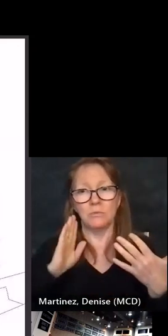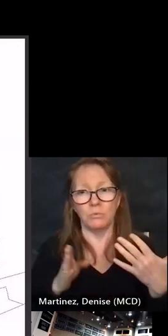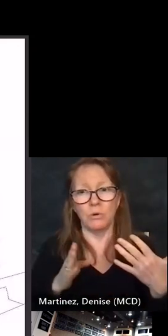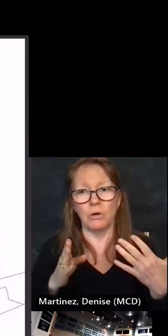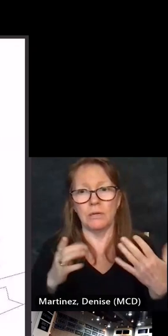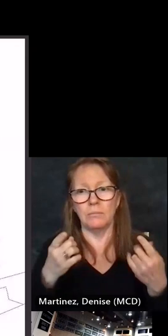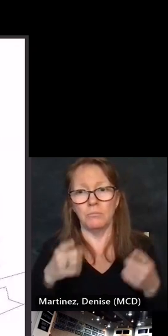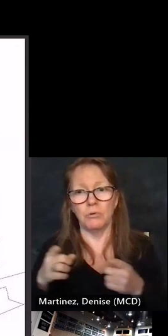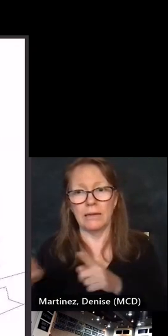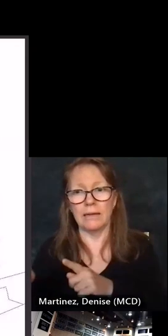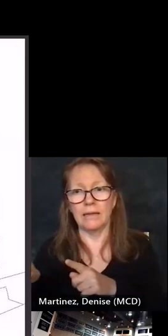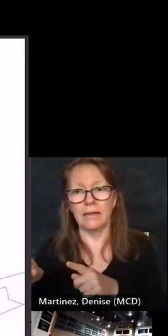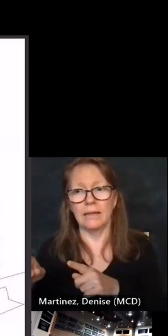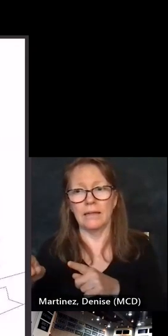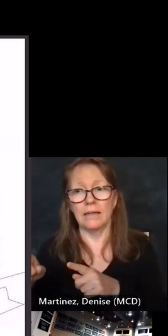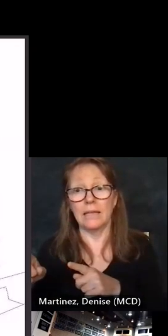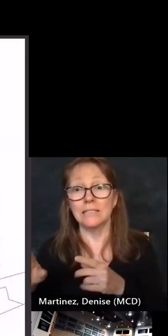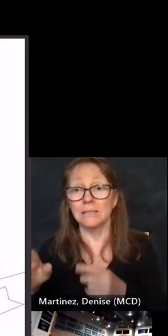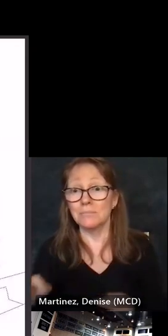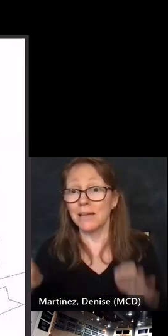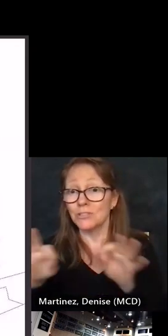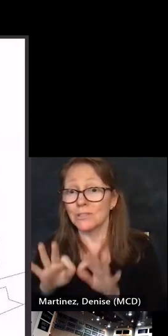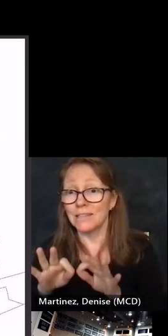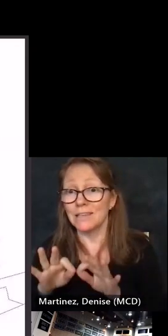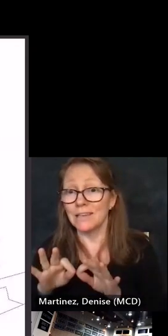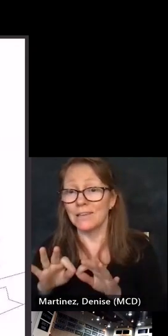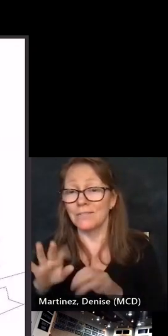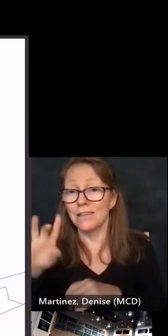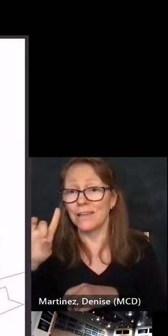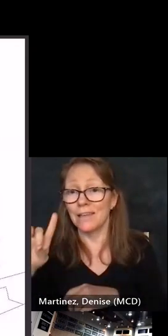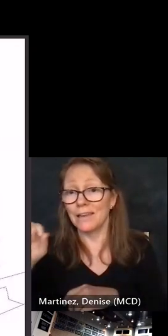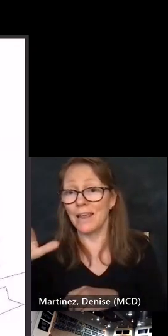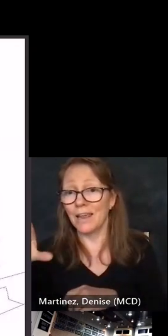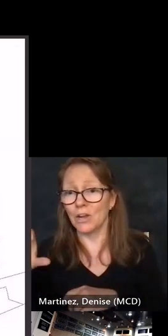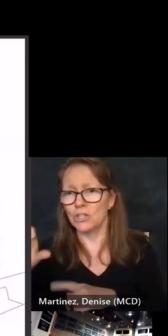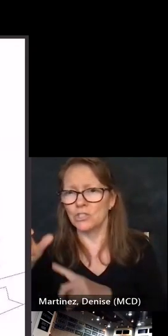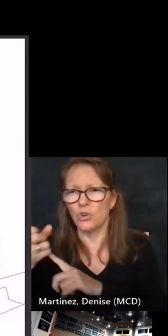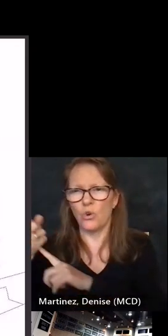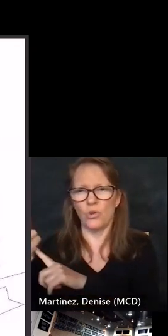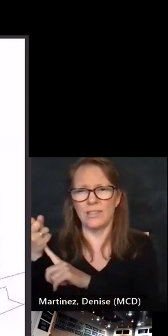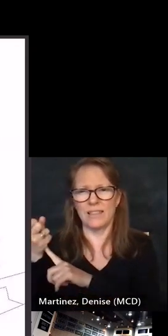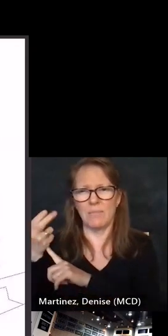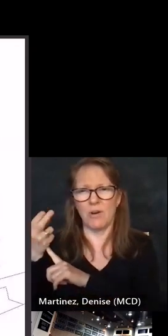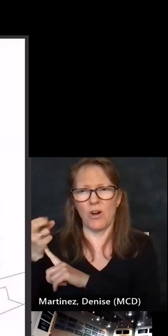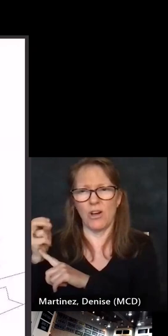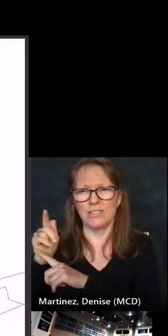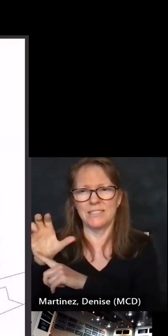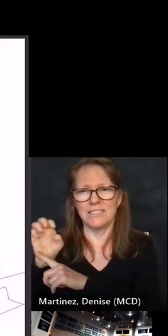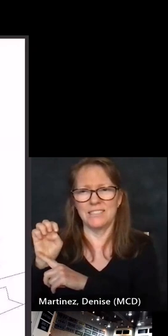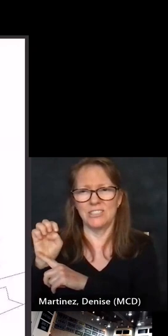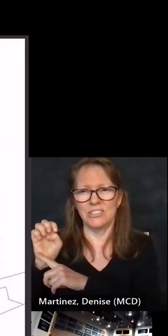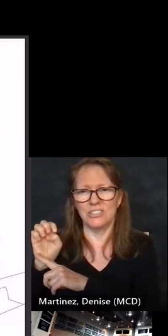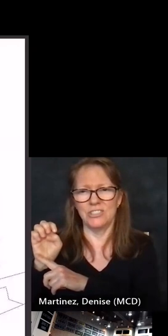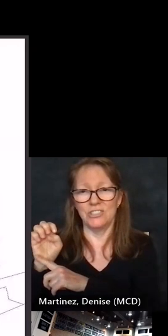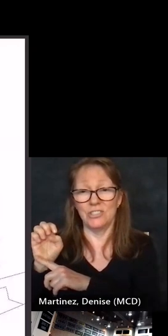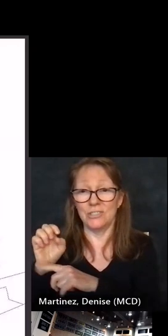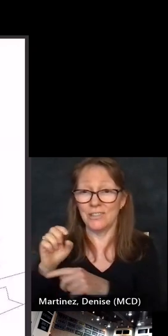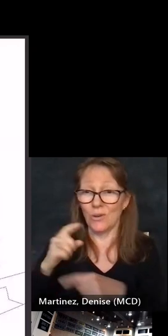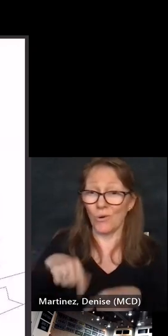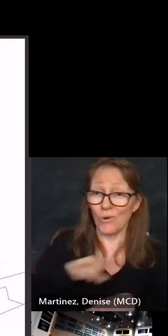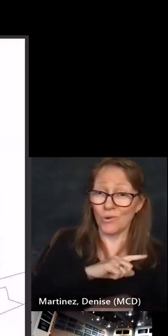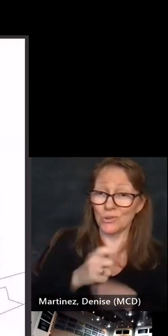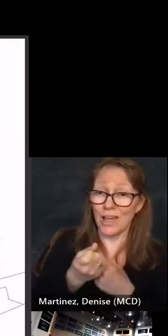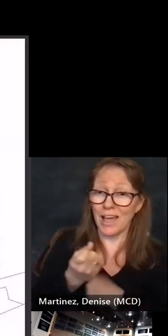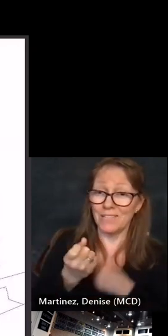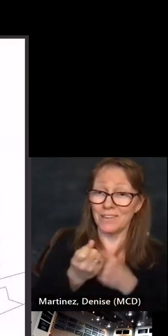had 8 acres hostage, because folks are advocating for a process that they've been involved in for 20 years,